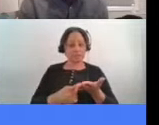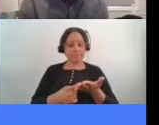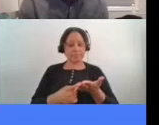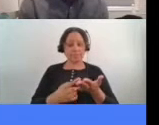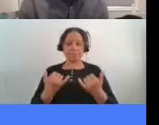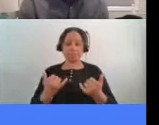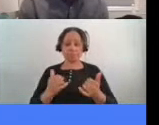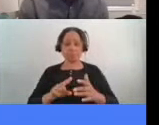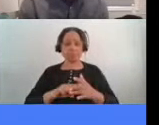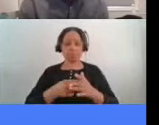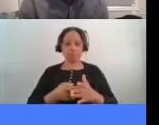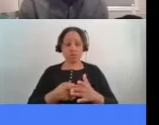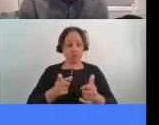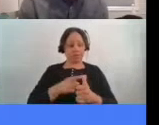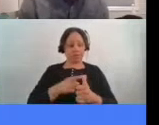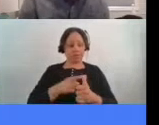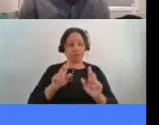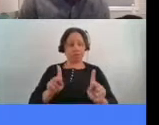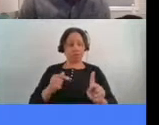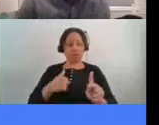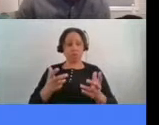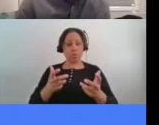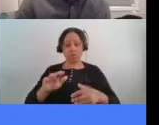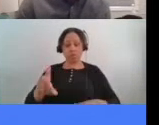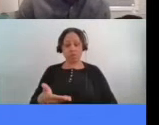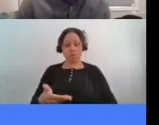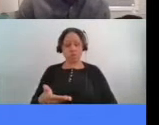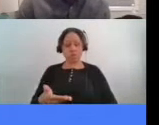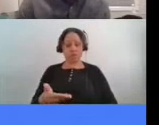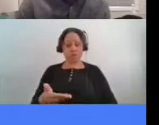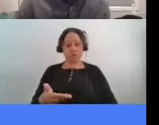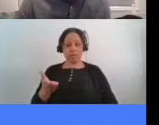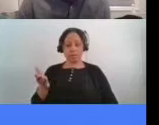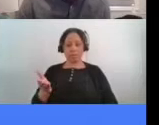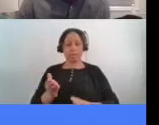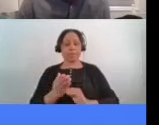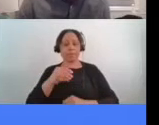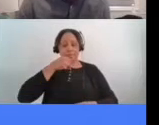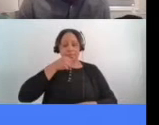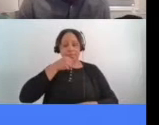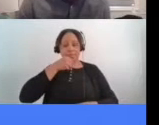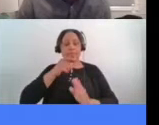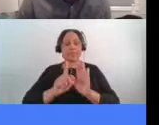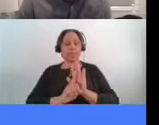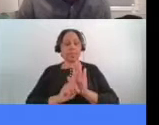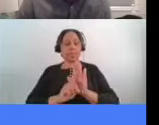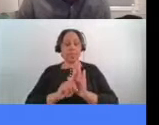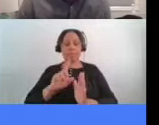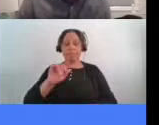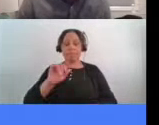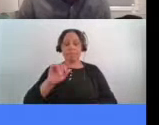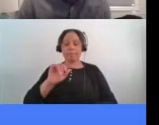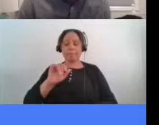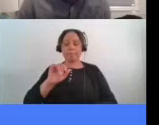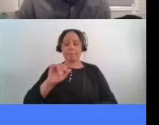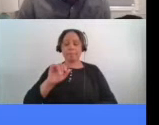first person I'd like to introduce is Imam Ibrahim. He is the MCC and